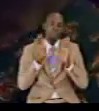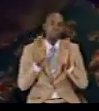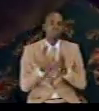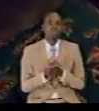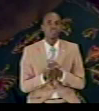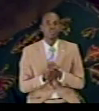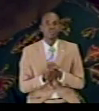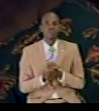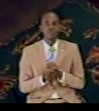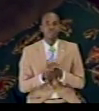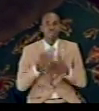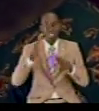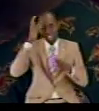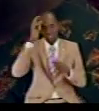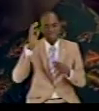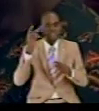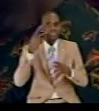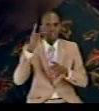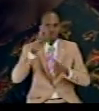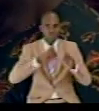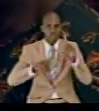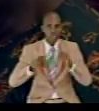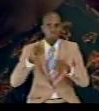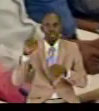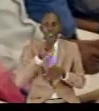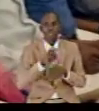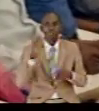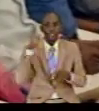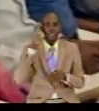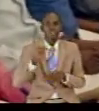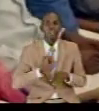Let even the devil hear you.